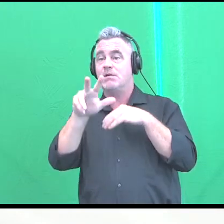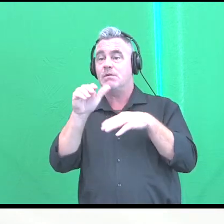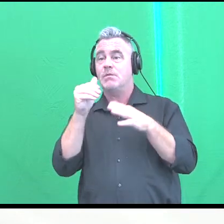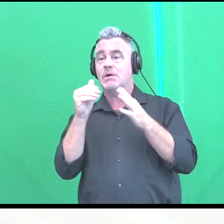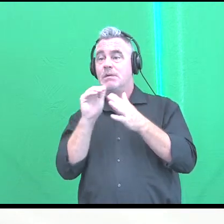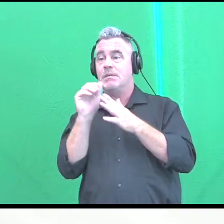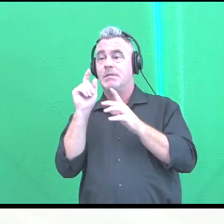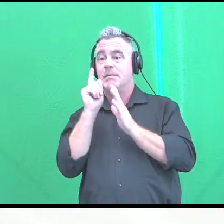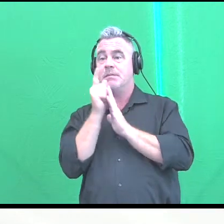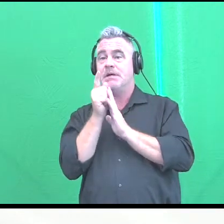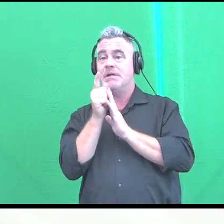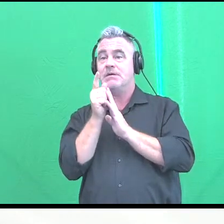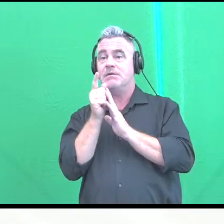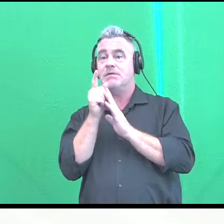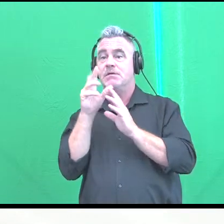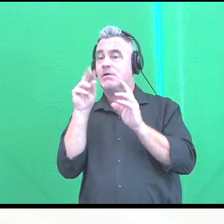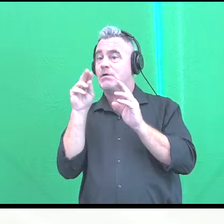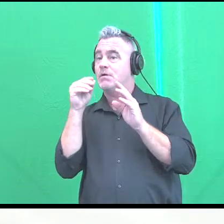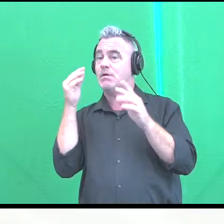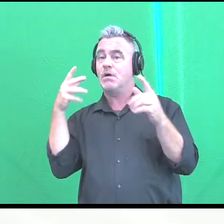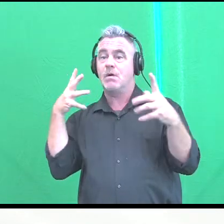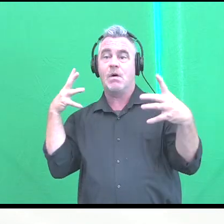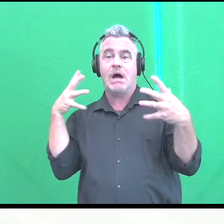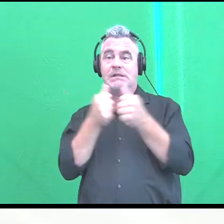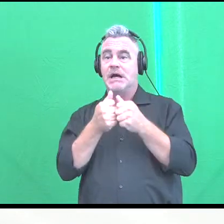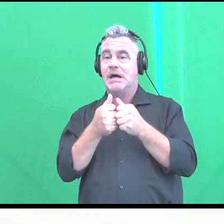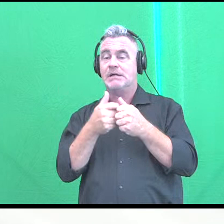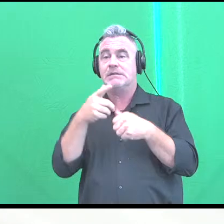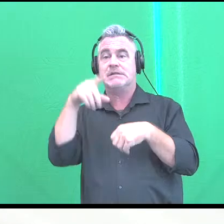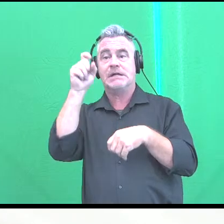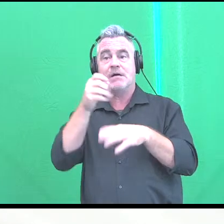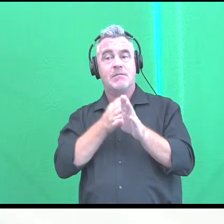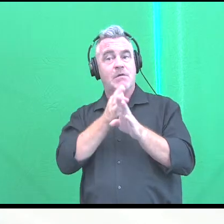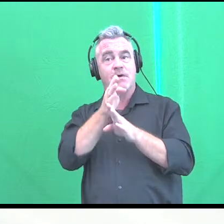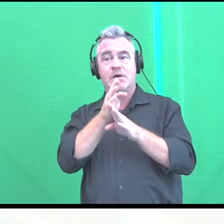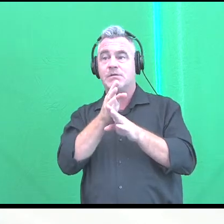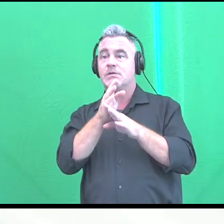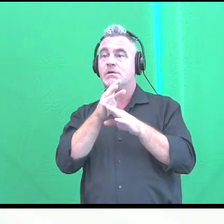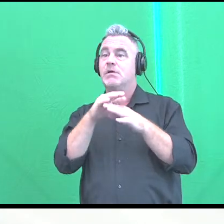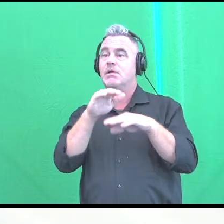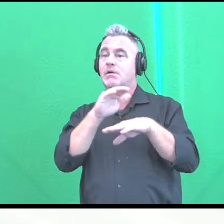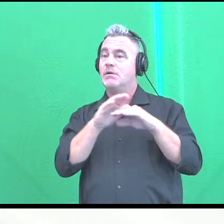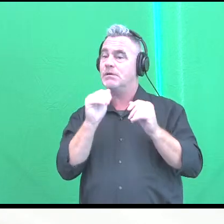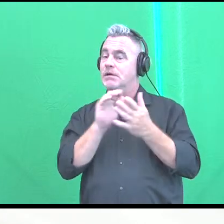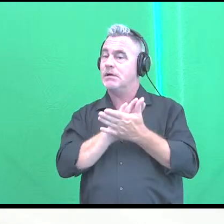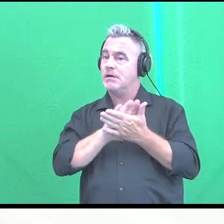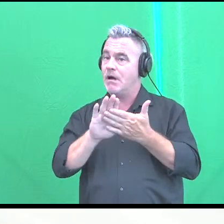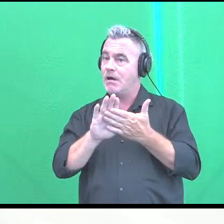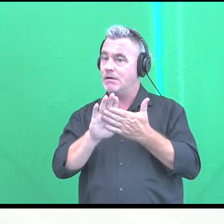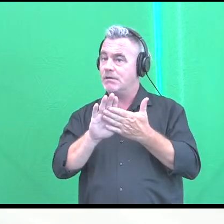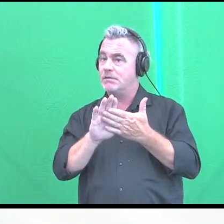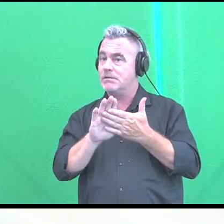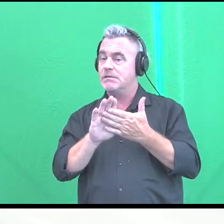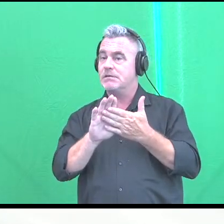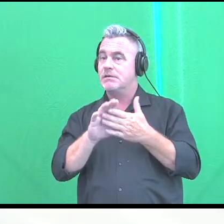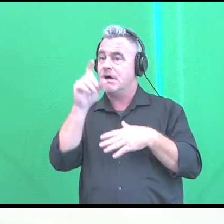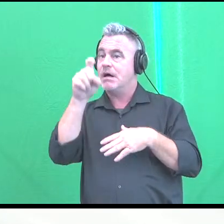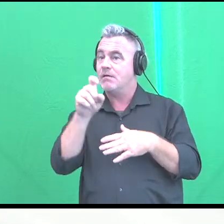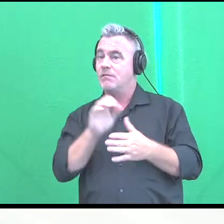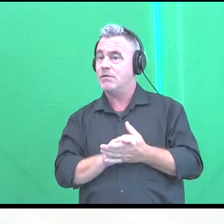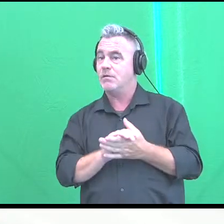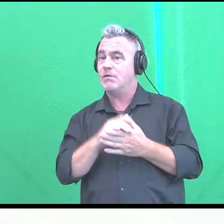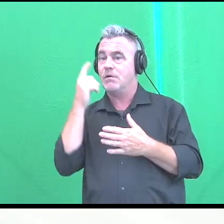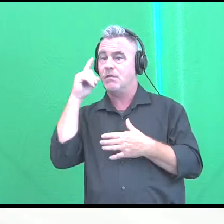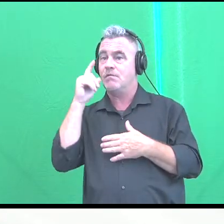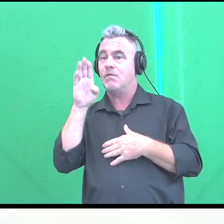personal attacks. Members of the public are expected to maintain a professional, courteous decorum during public comments. And per the Brown Act,